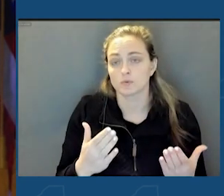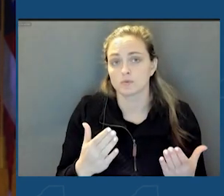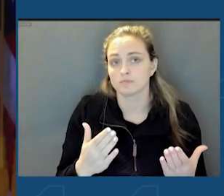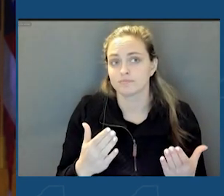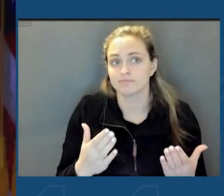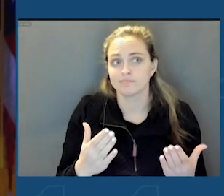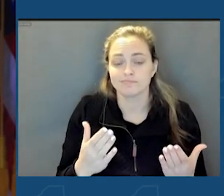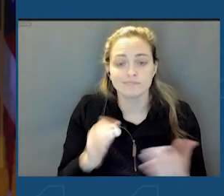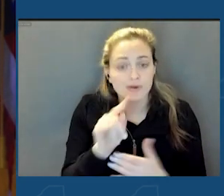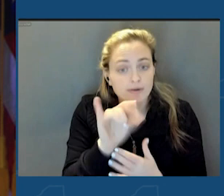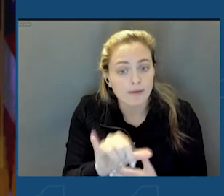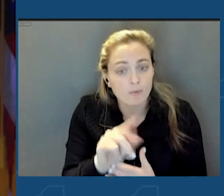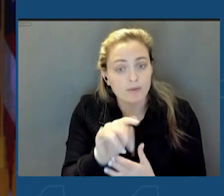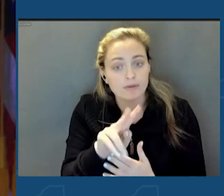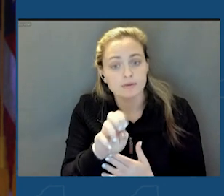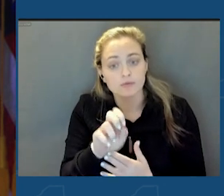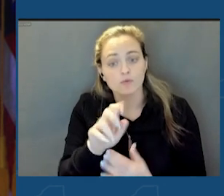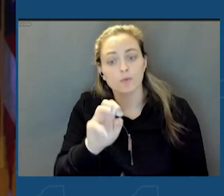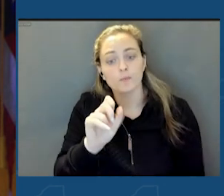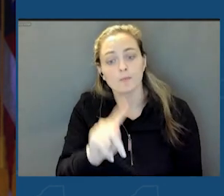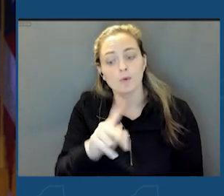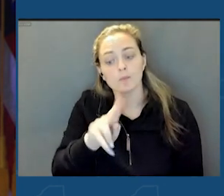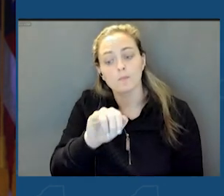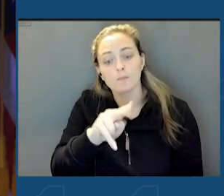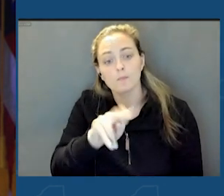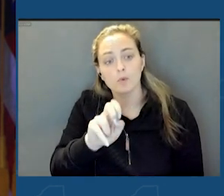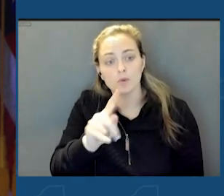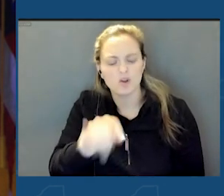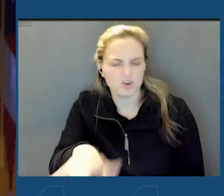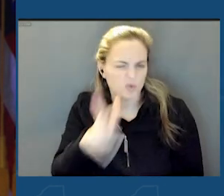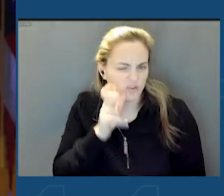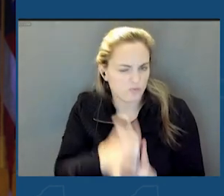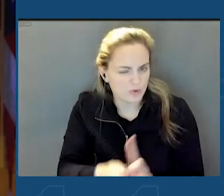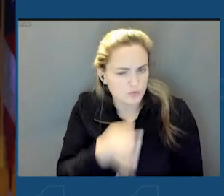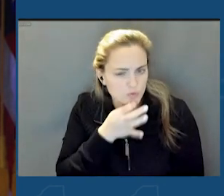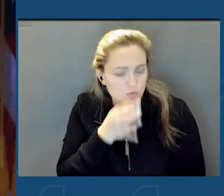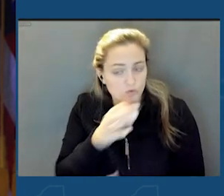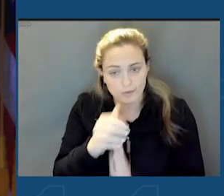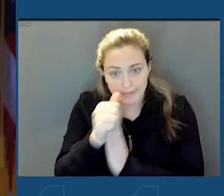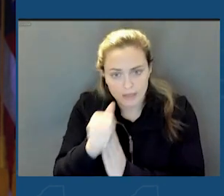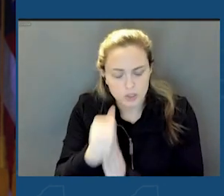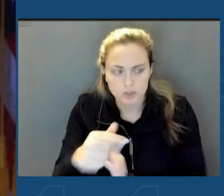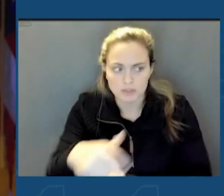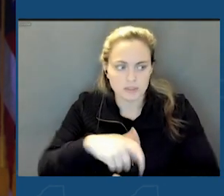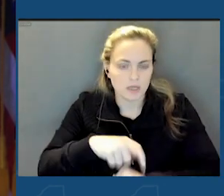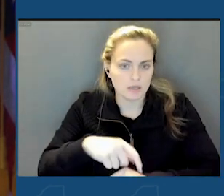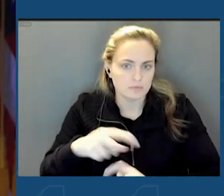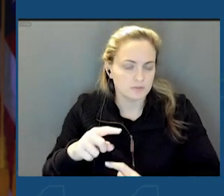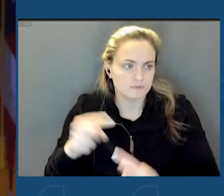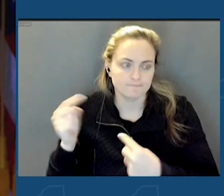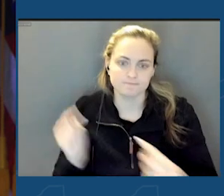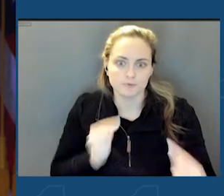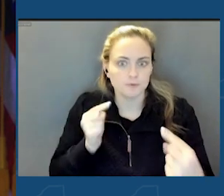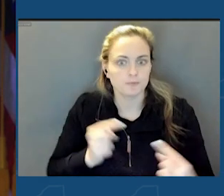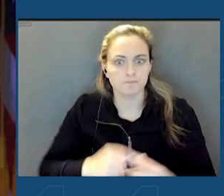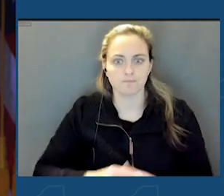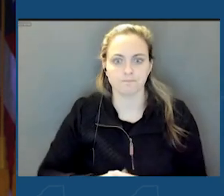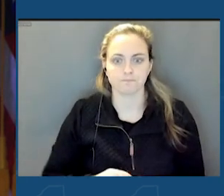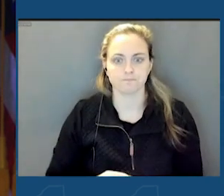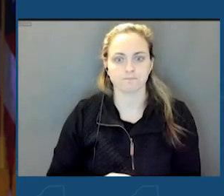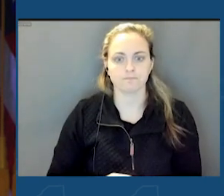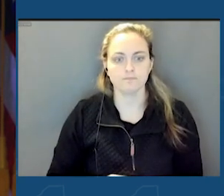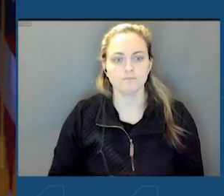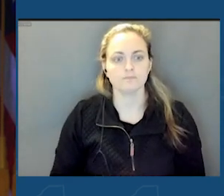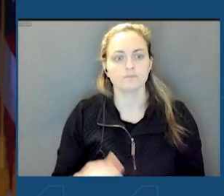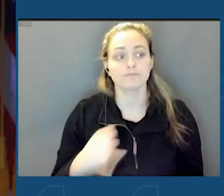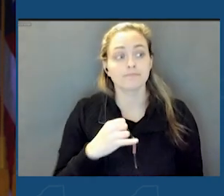county executive, Mark Polenkars. You'll be hearing from him in a few moments for his leadership during these times of strife. Our mayor,